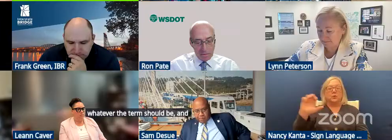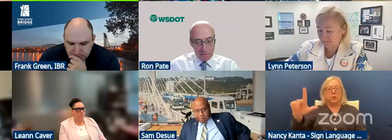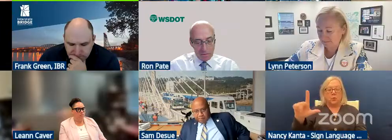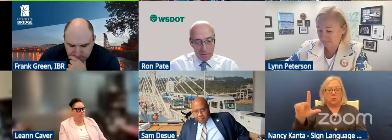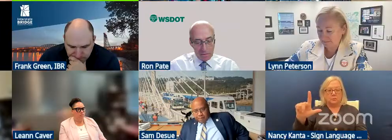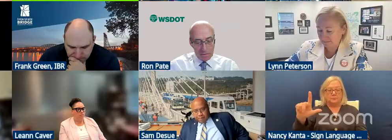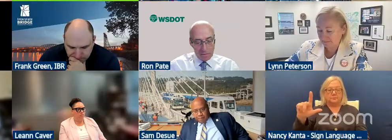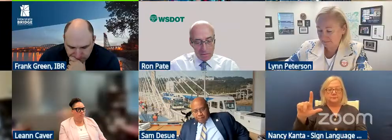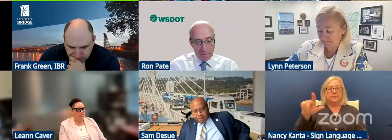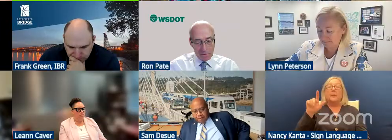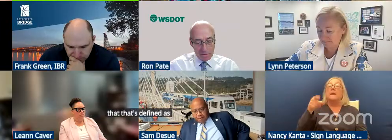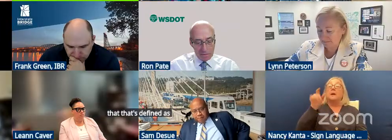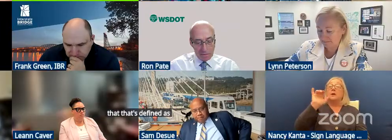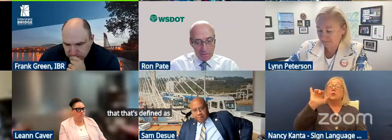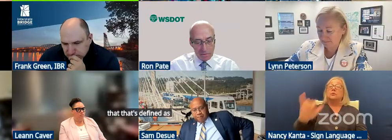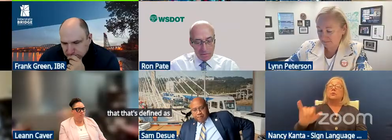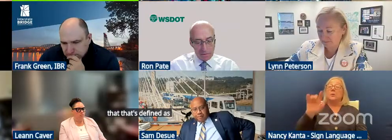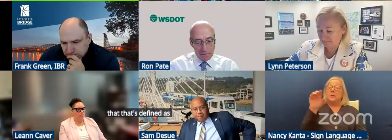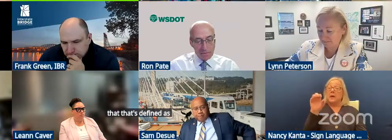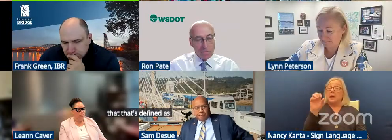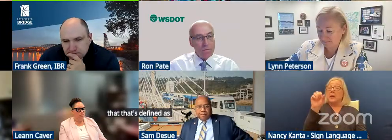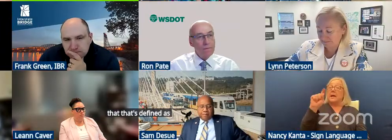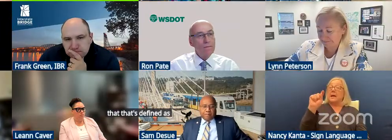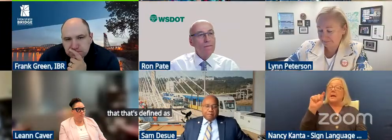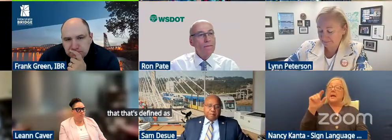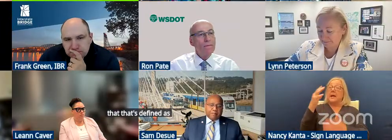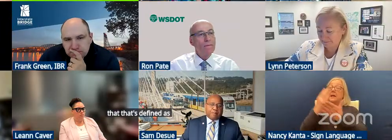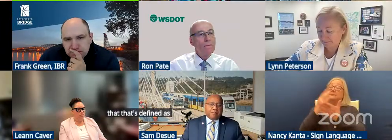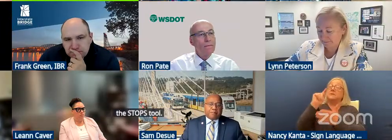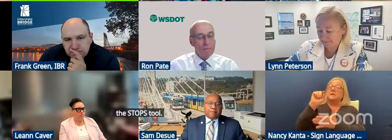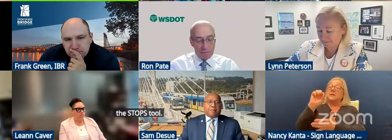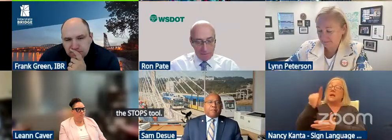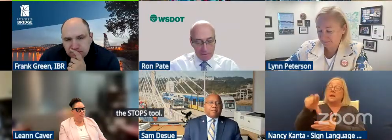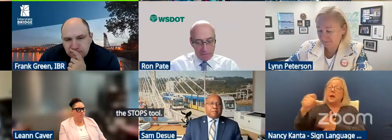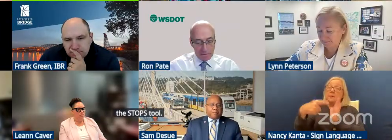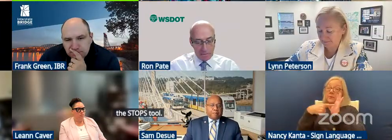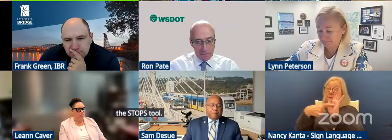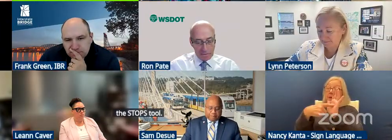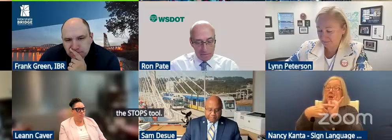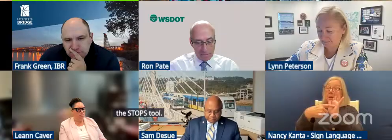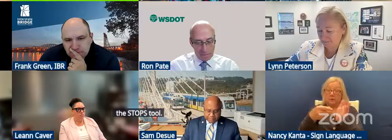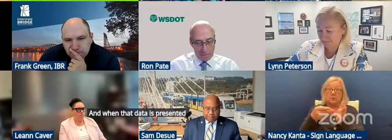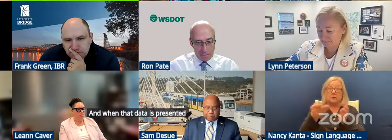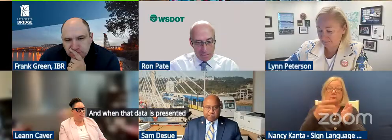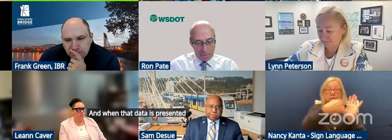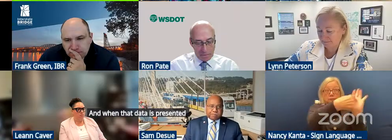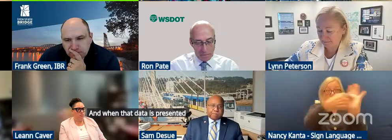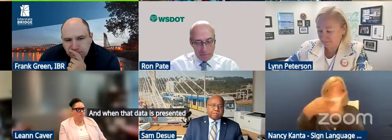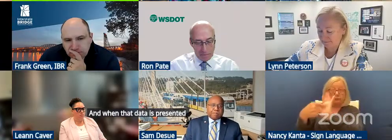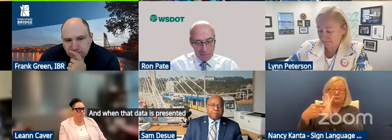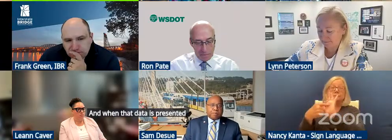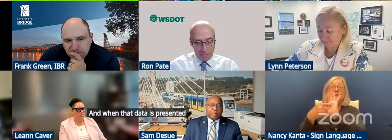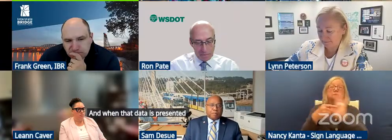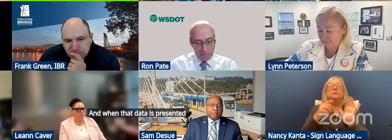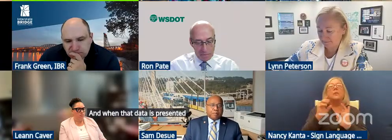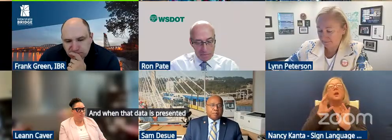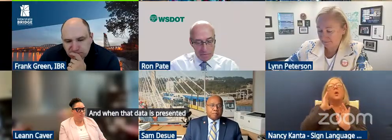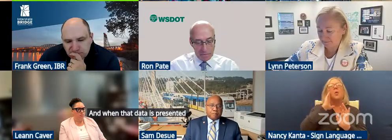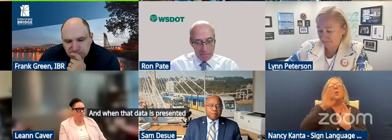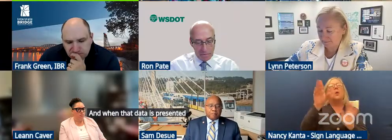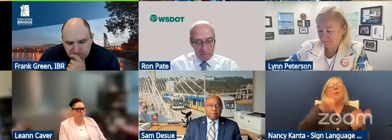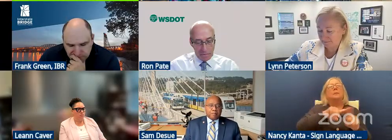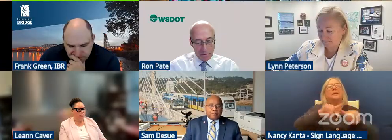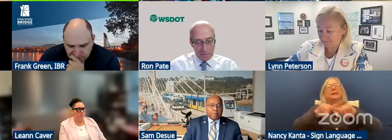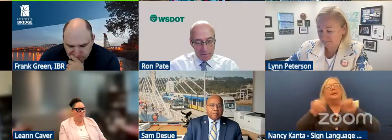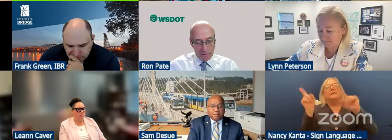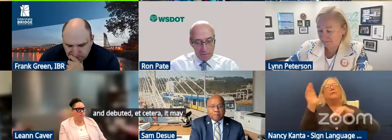is presented and debuted, etc., it may and inherently is going to be different than what we